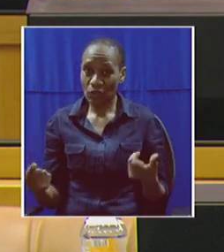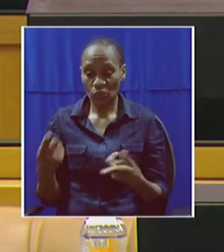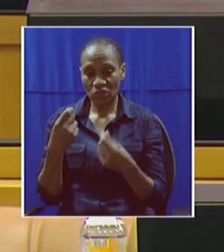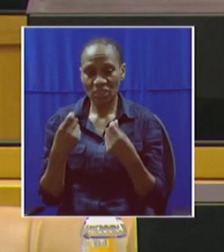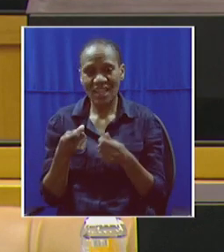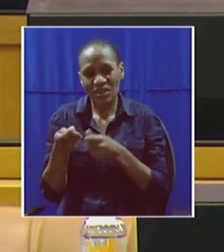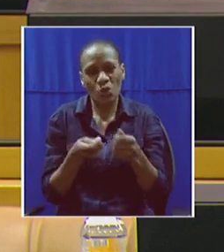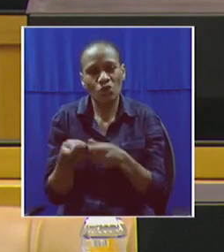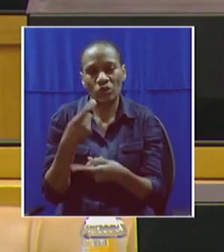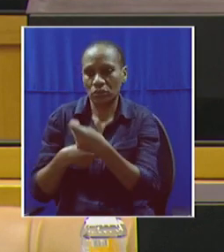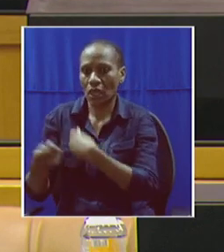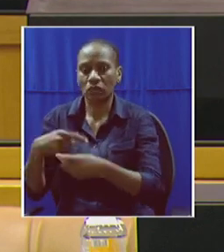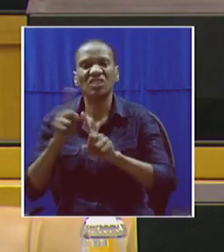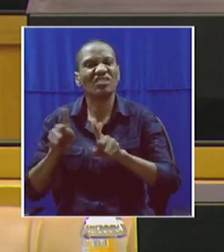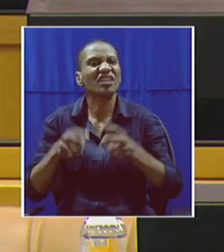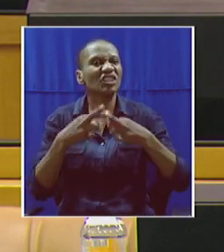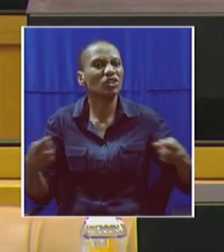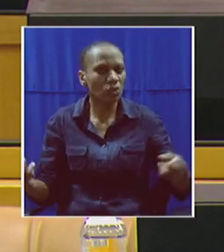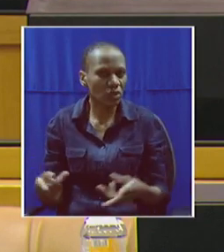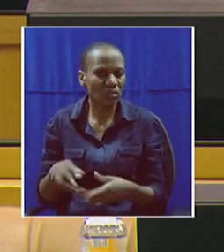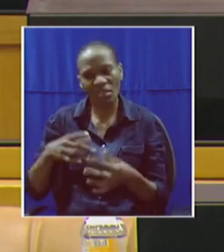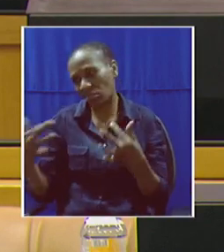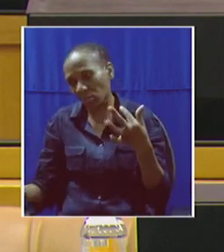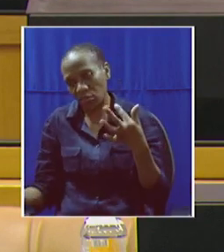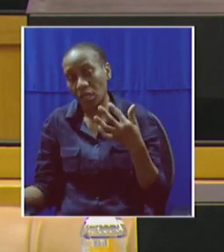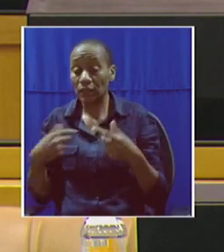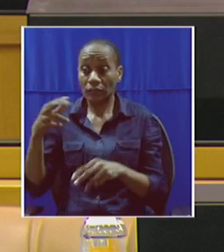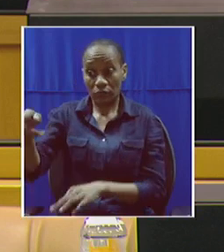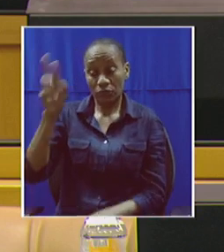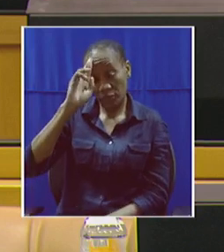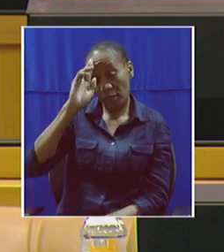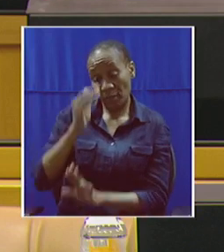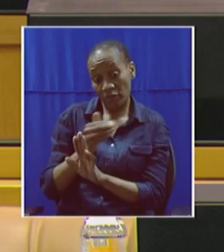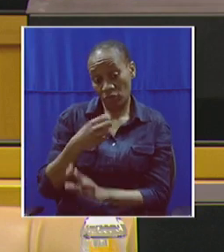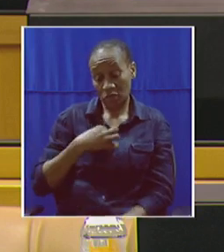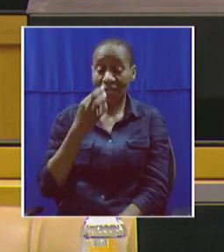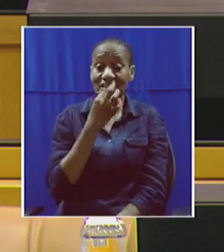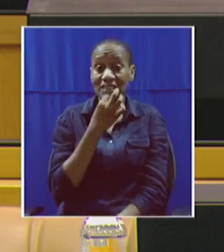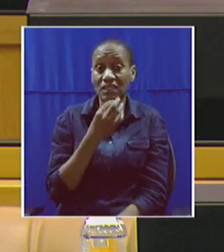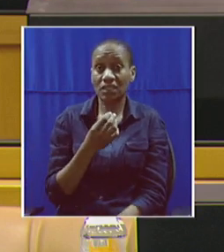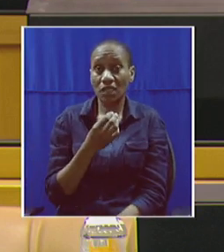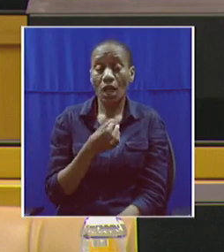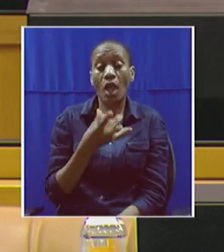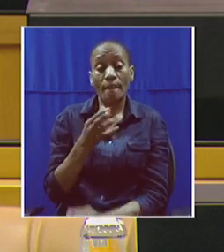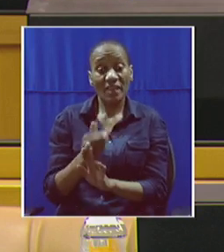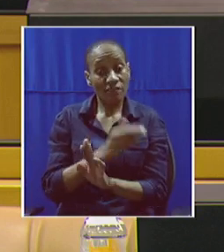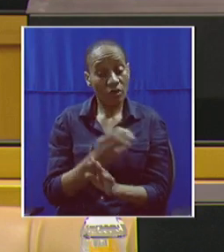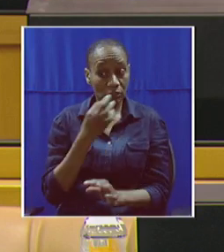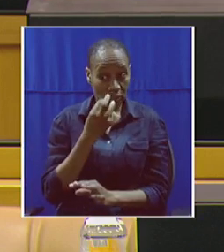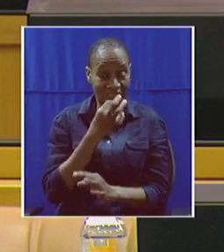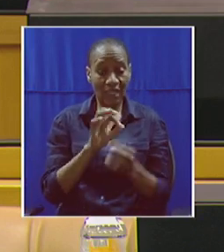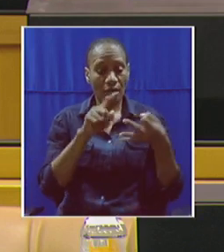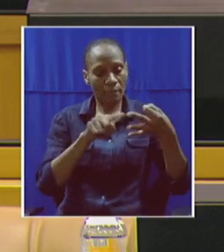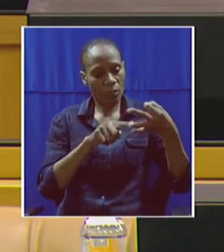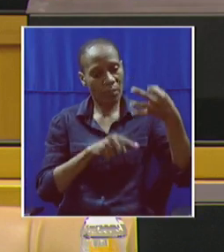assets and other related thing remember I said when I presented there were three preconditions one